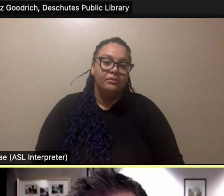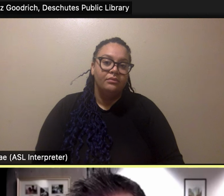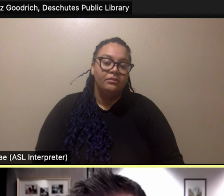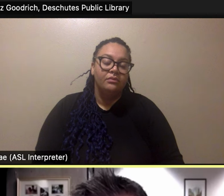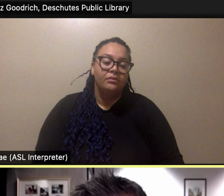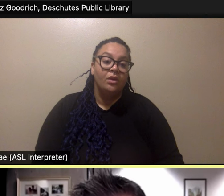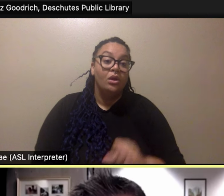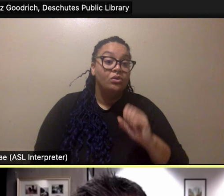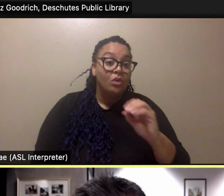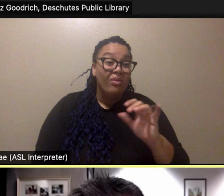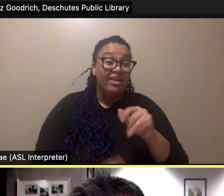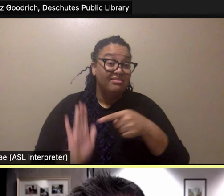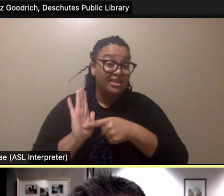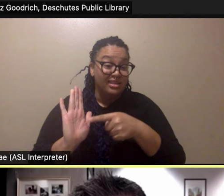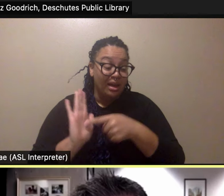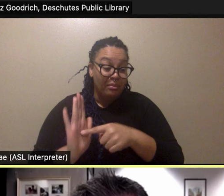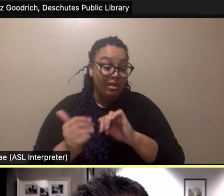of how